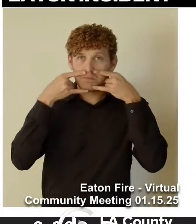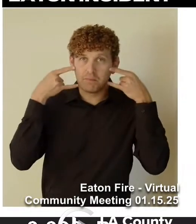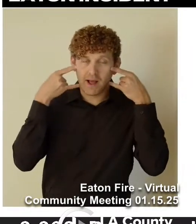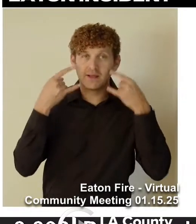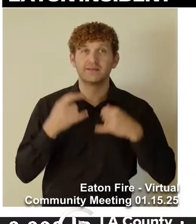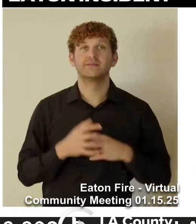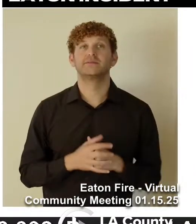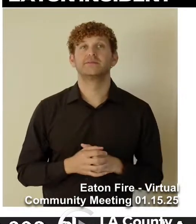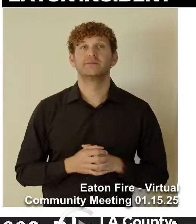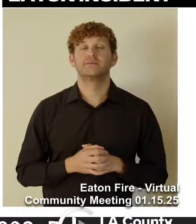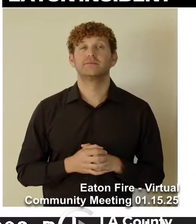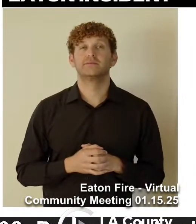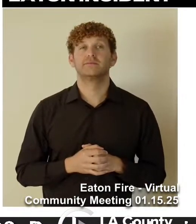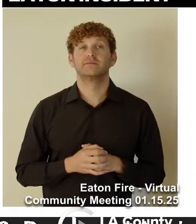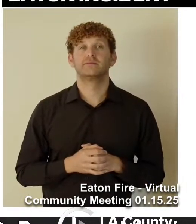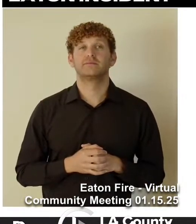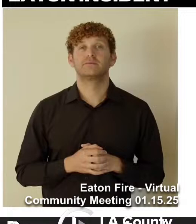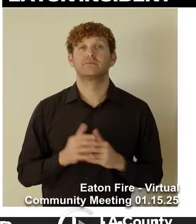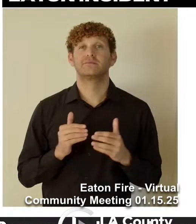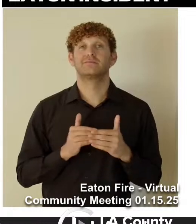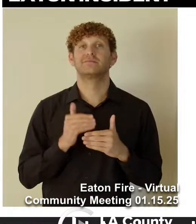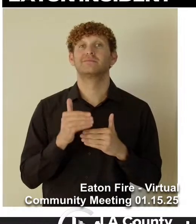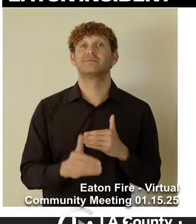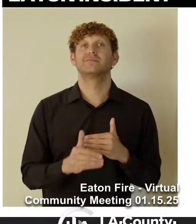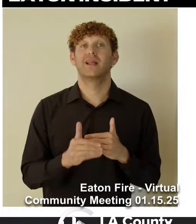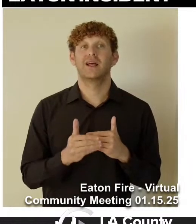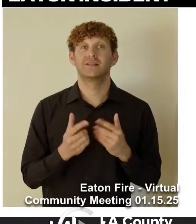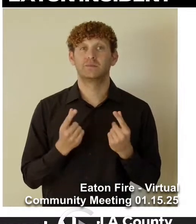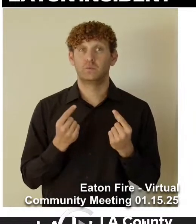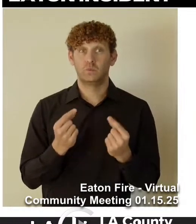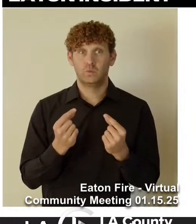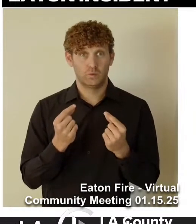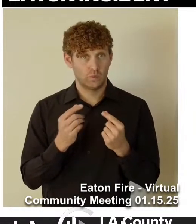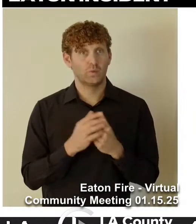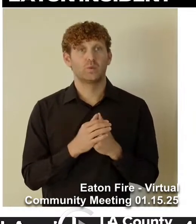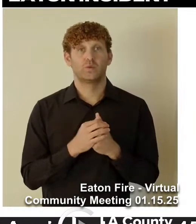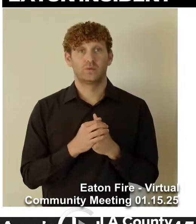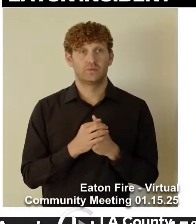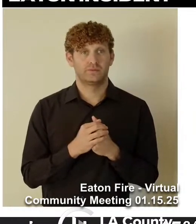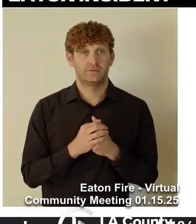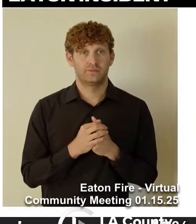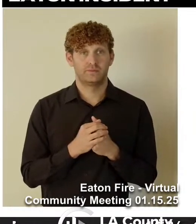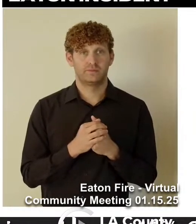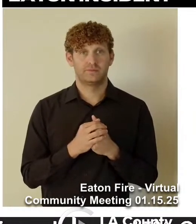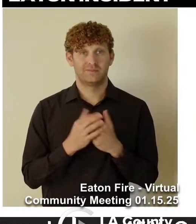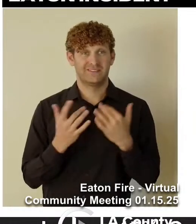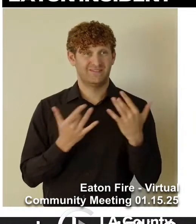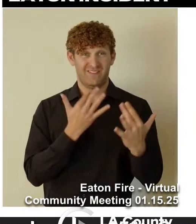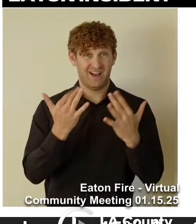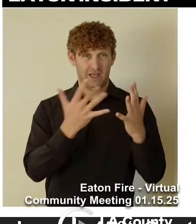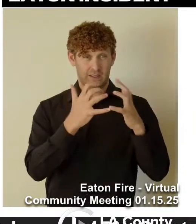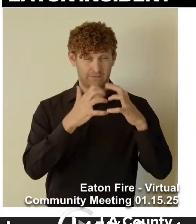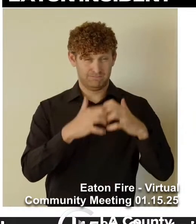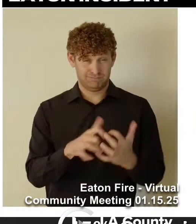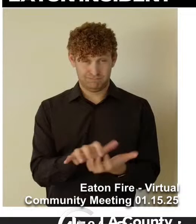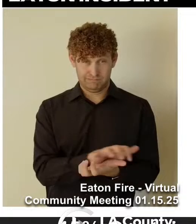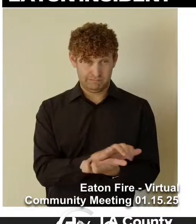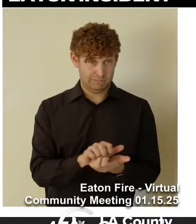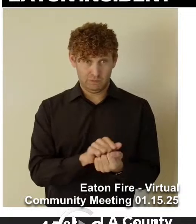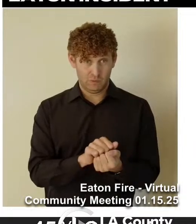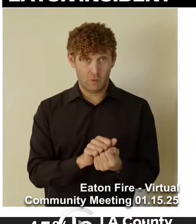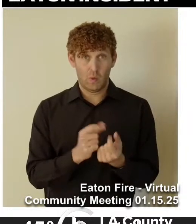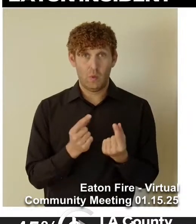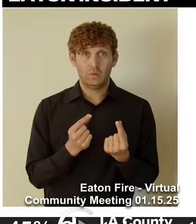The next stage is the removal of fire debris, which is a multi-step process. The first step is hazardous